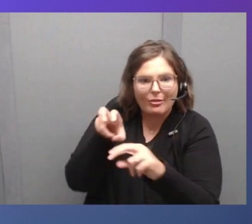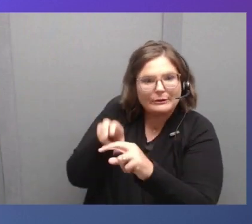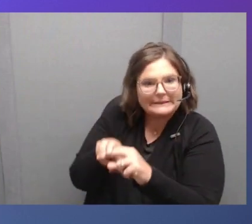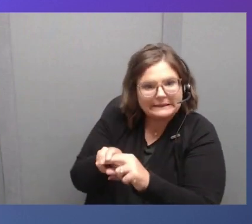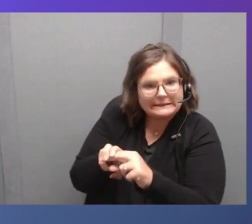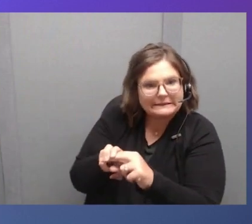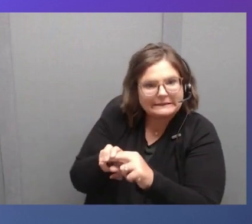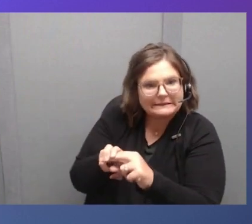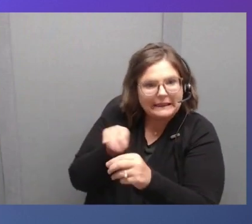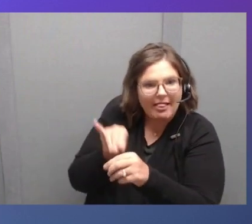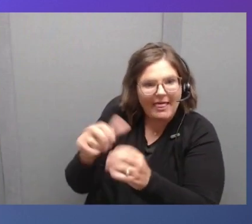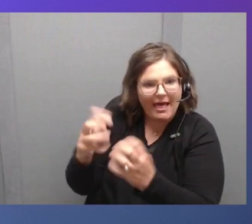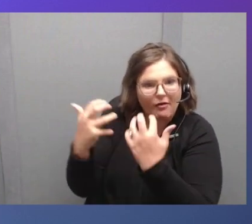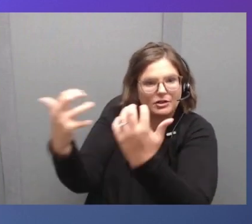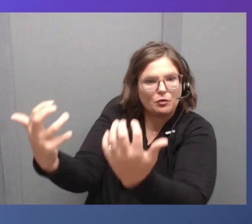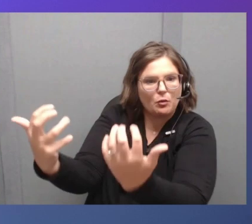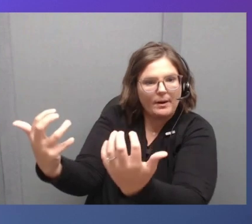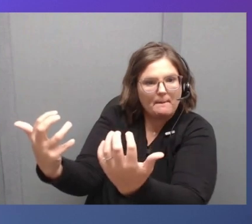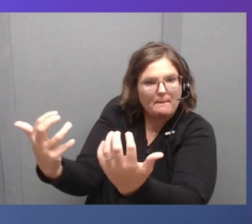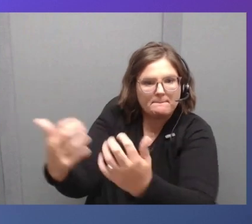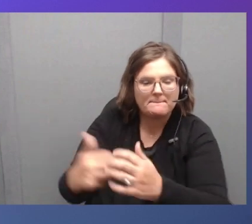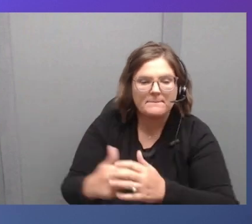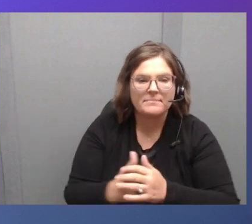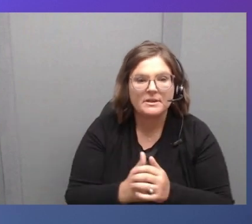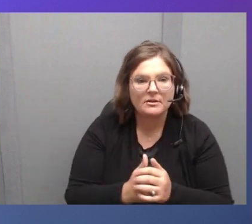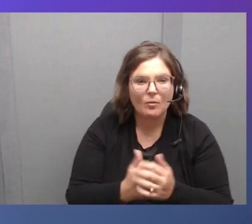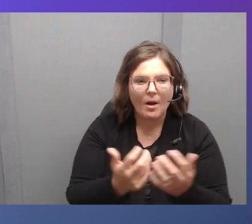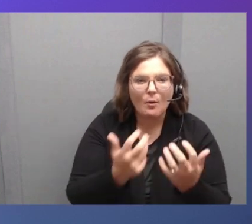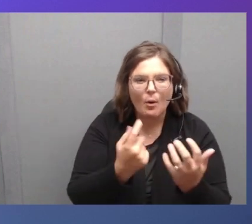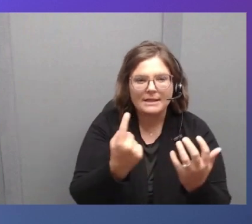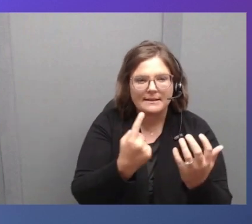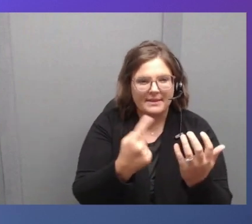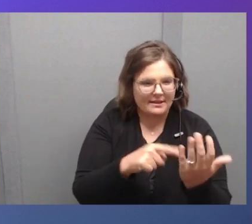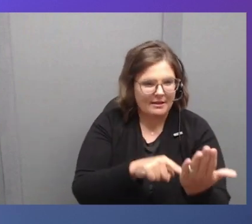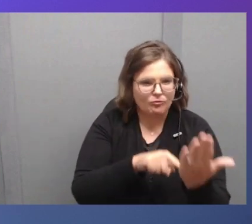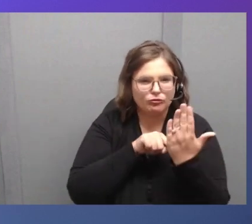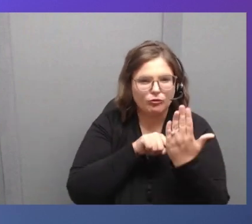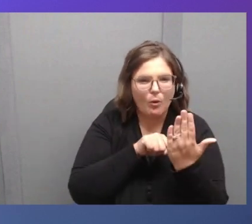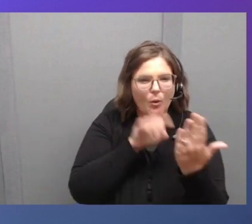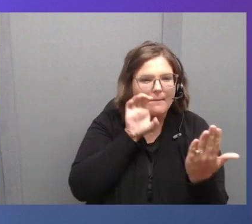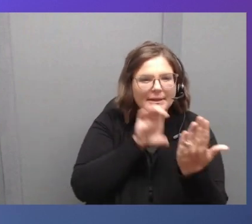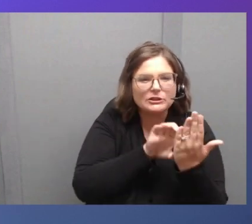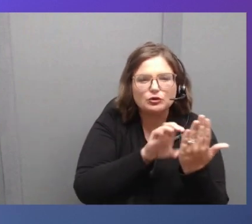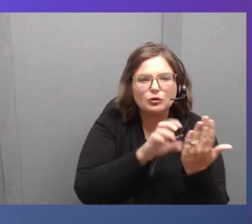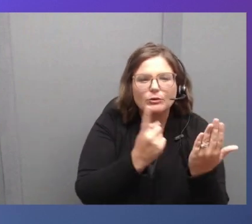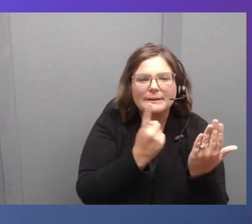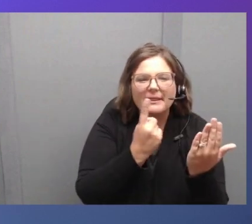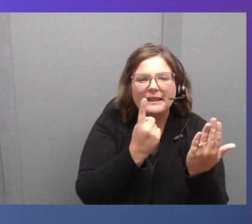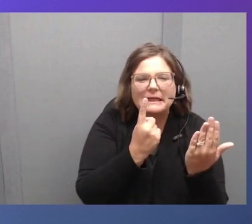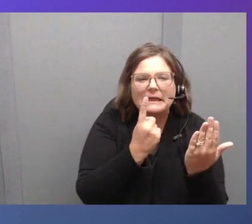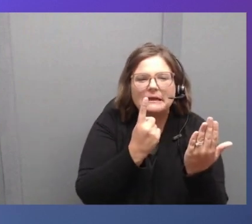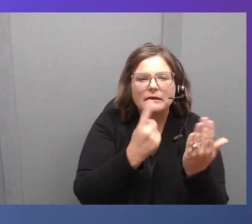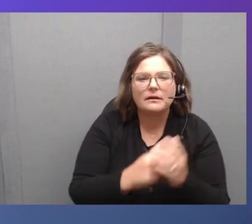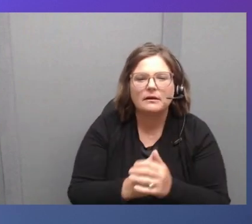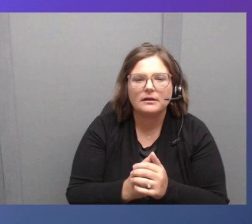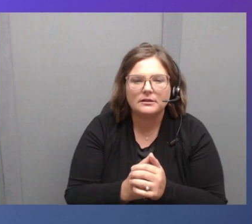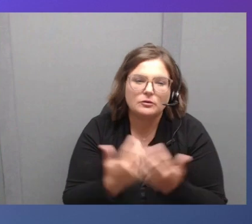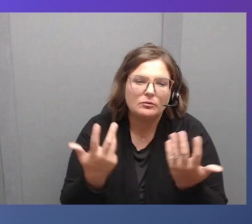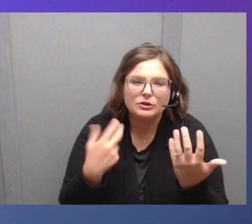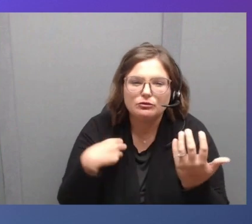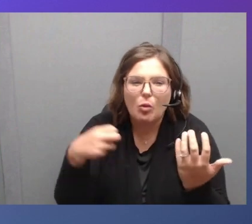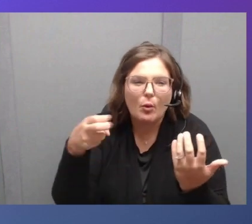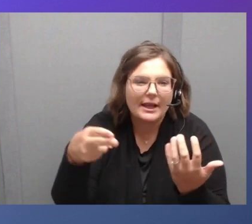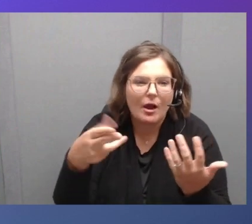something like that, some text generation, et cetera, et cetera. What kind of, just kind of throwing that out there, what